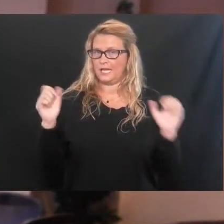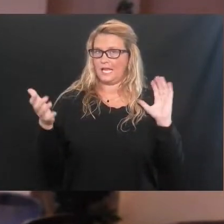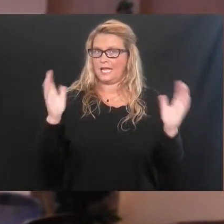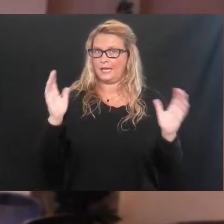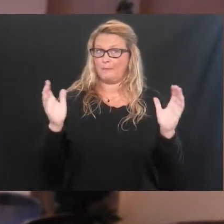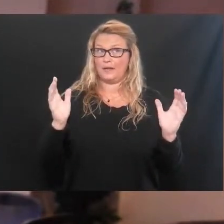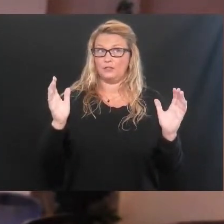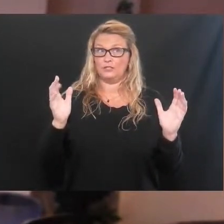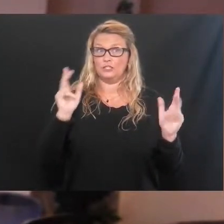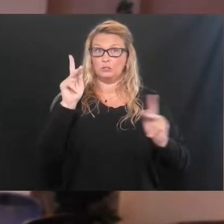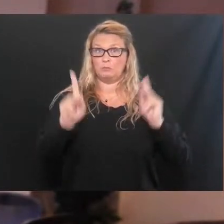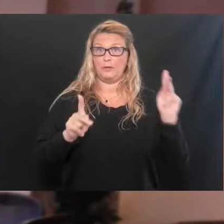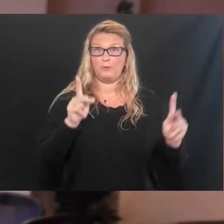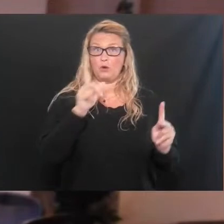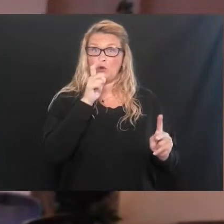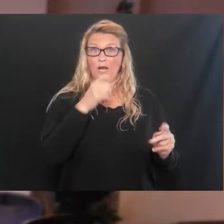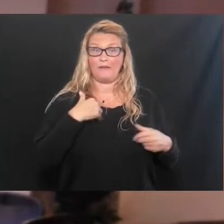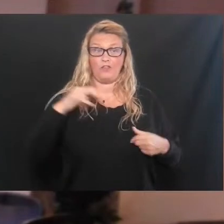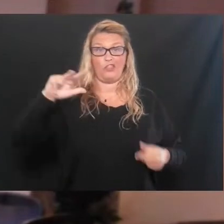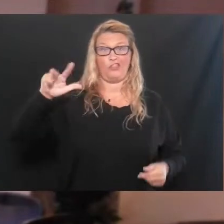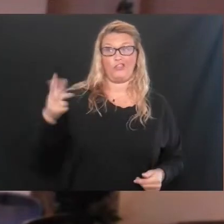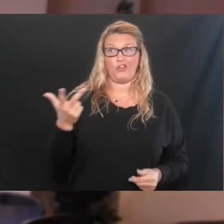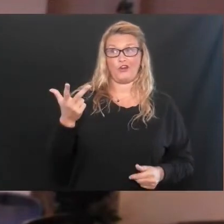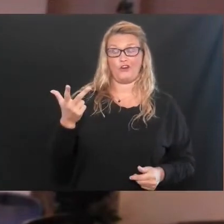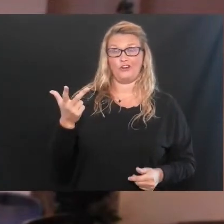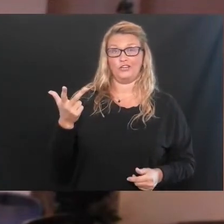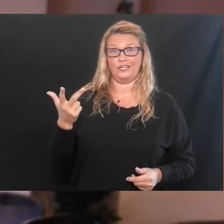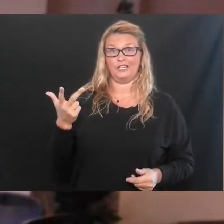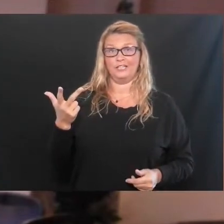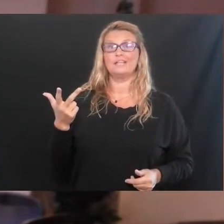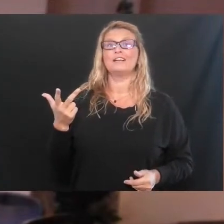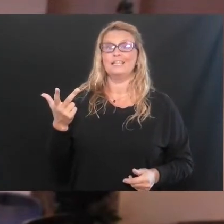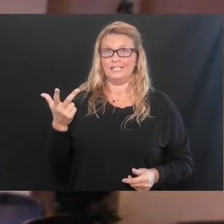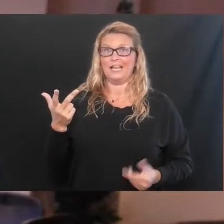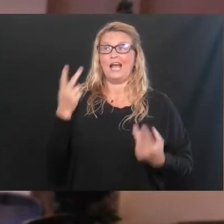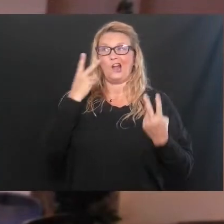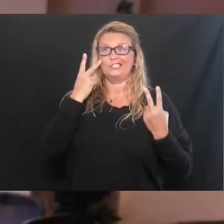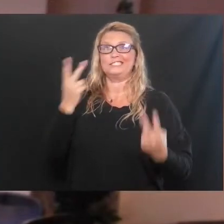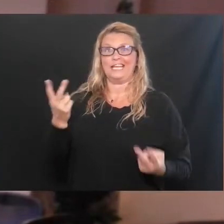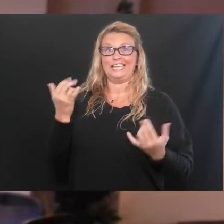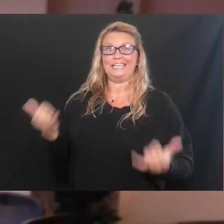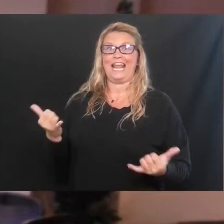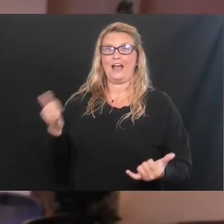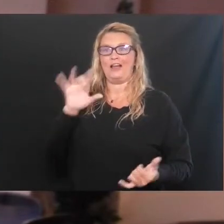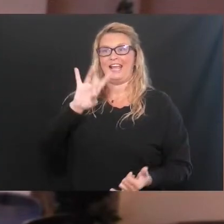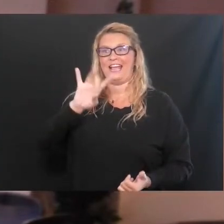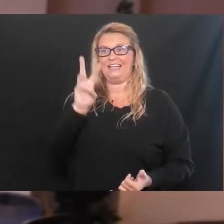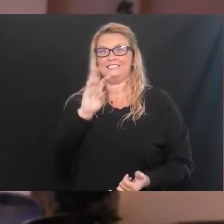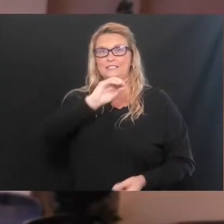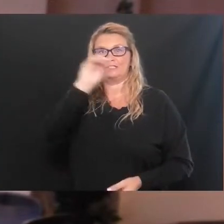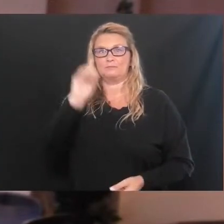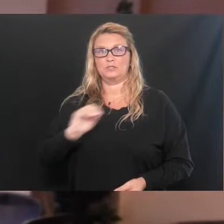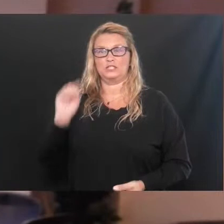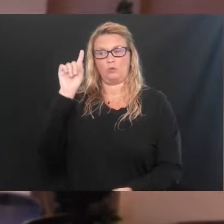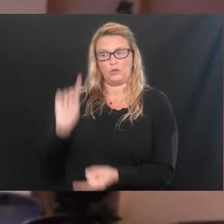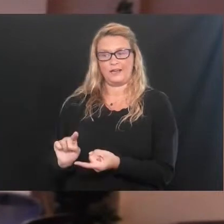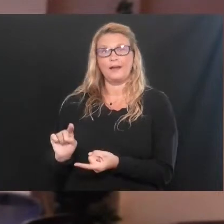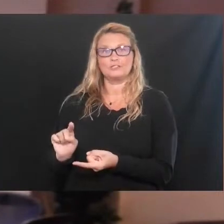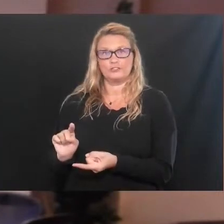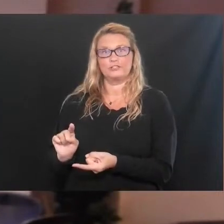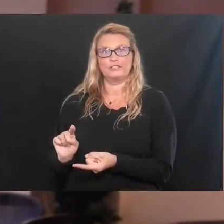third vaccine dose, it looks like that they have already also seen already an 86% reduction